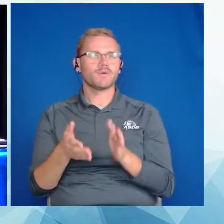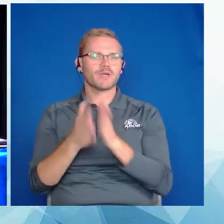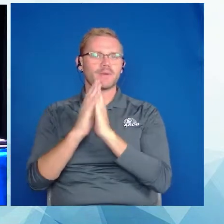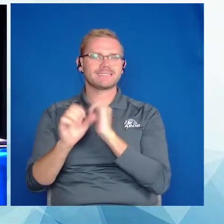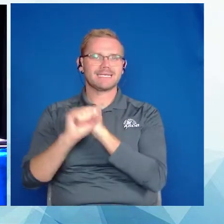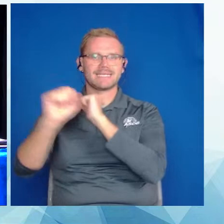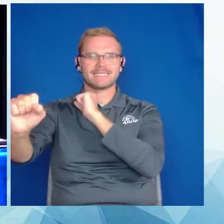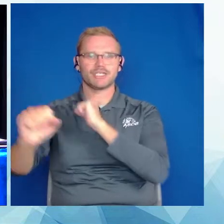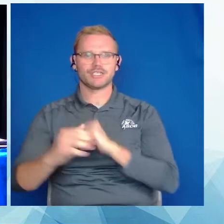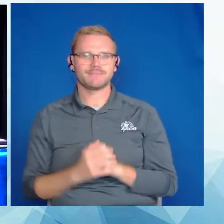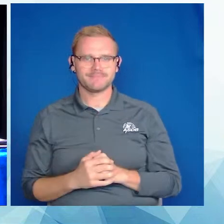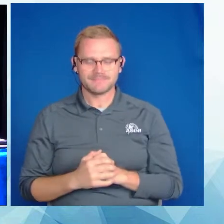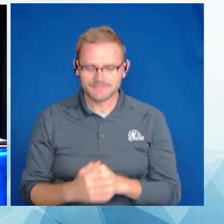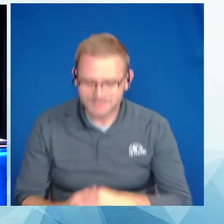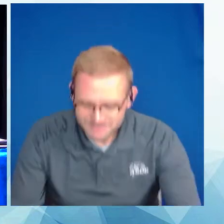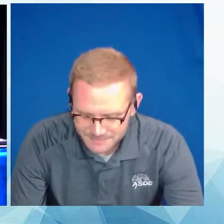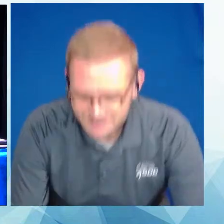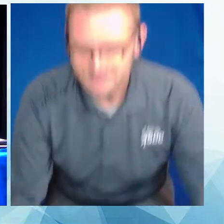extension.